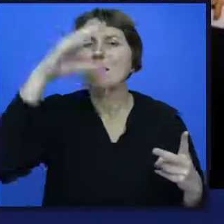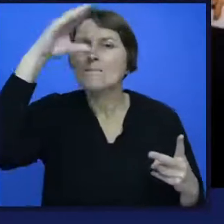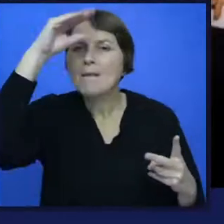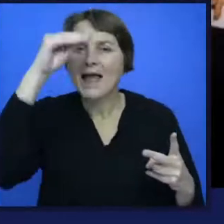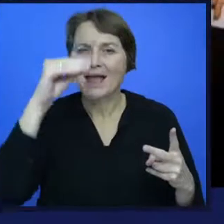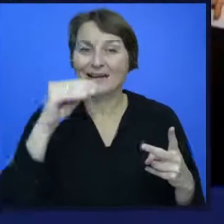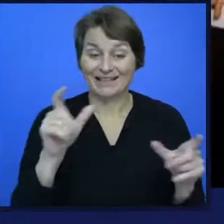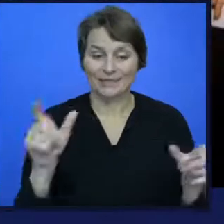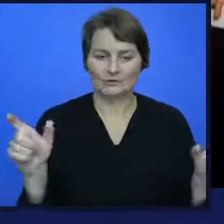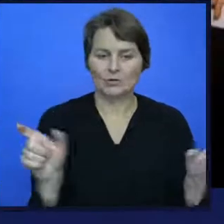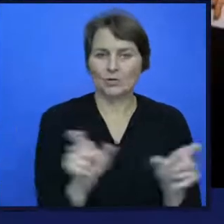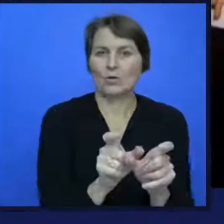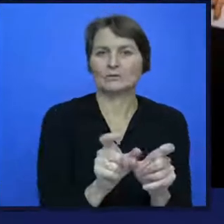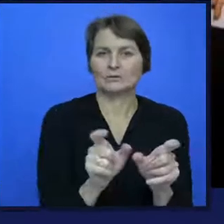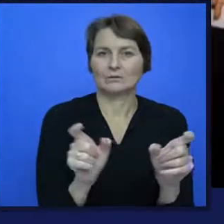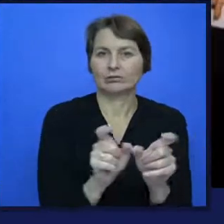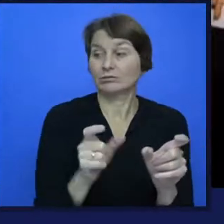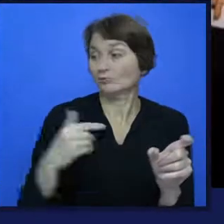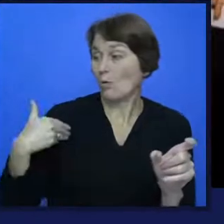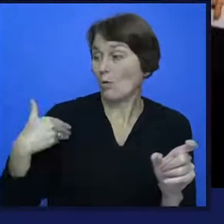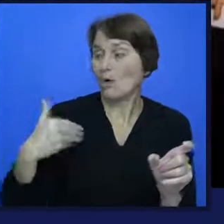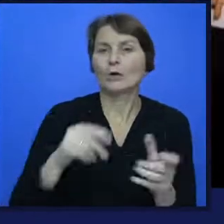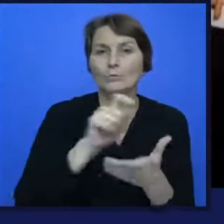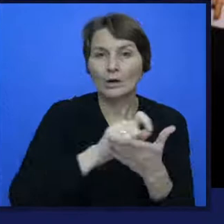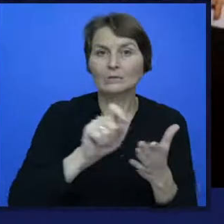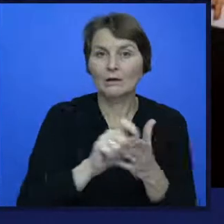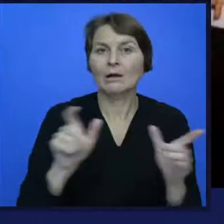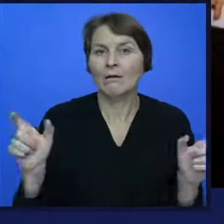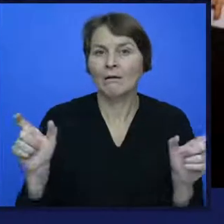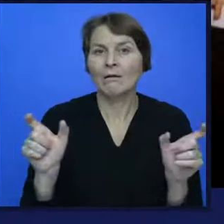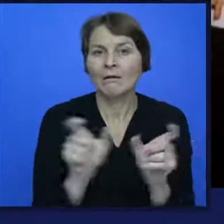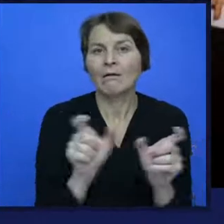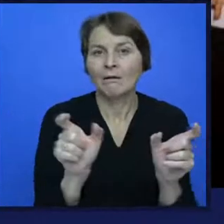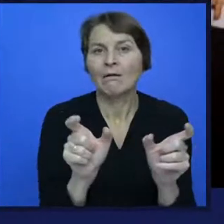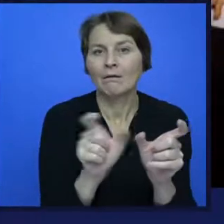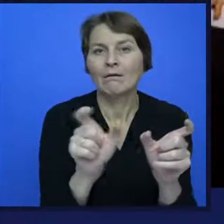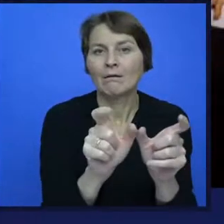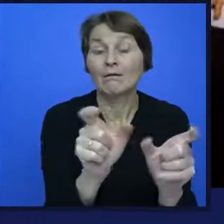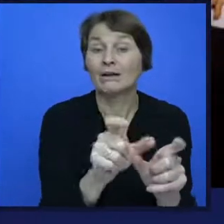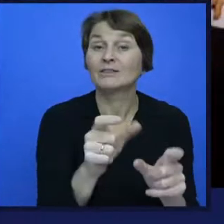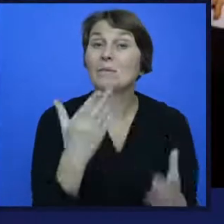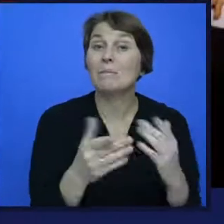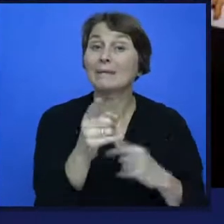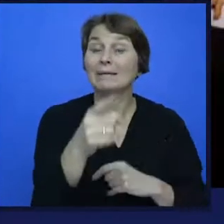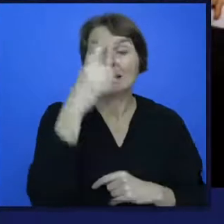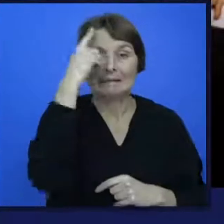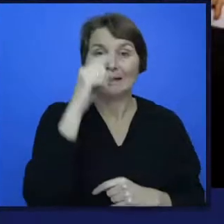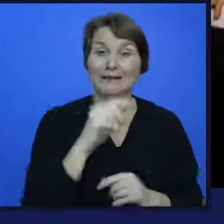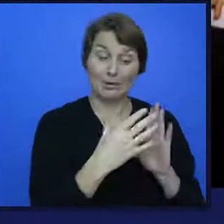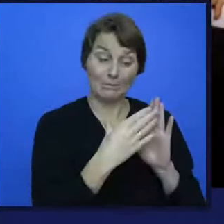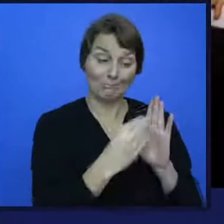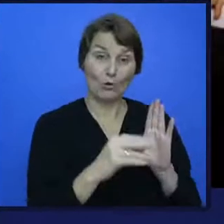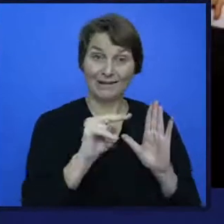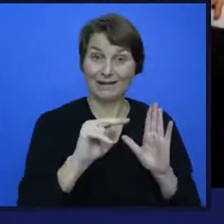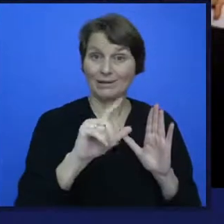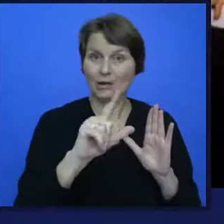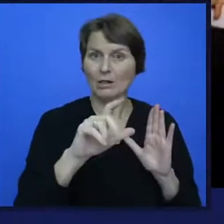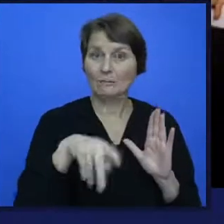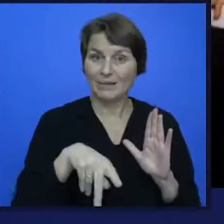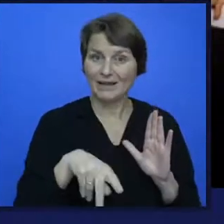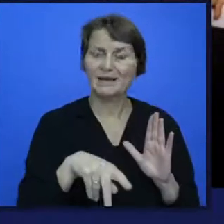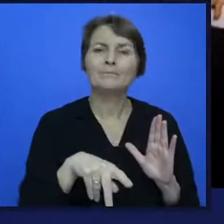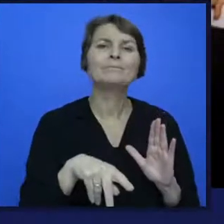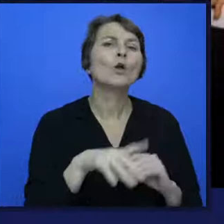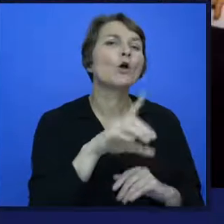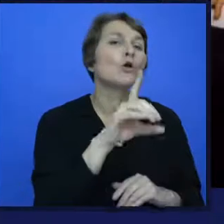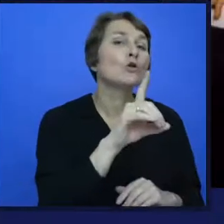up to this point. And so you would find that an NLP model might suggest that a doctor is a male thing